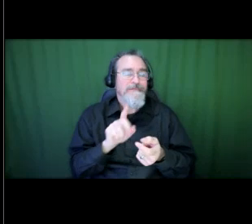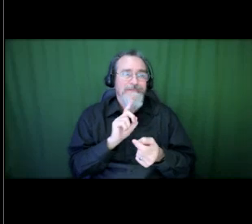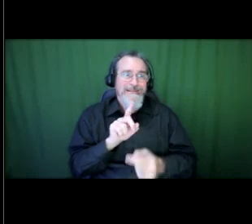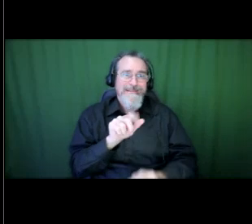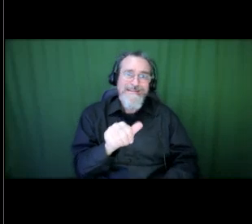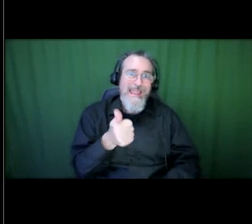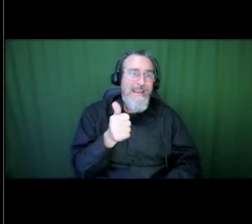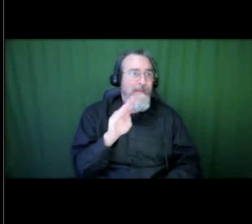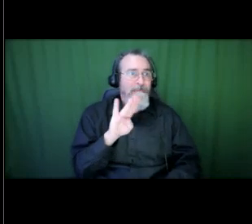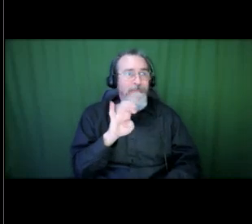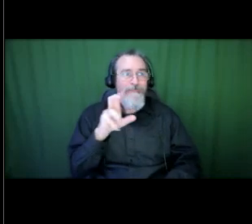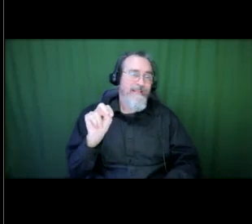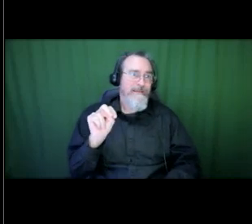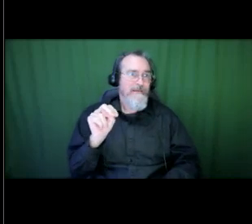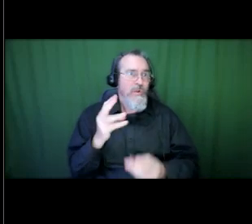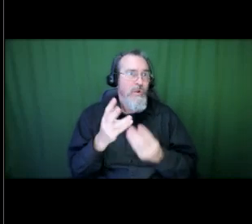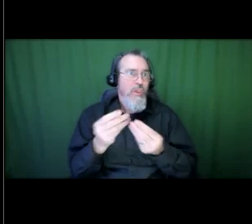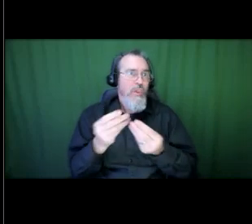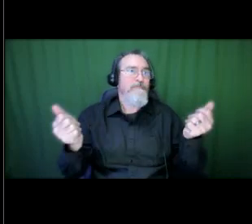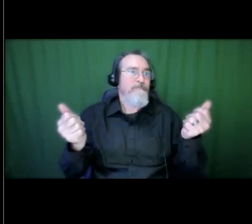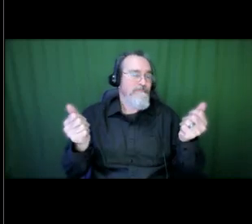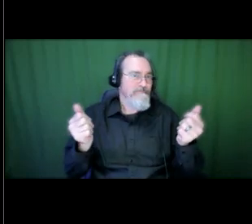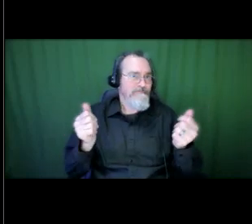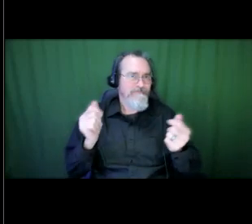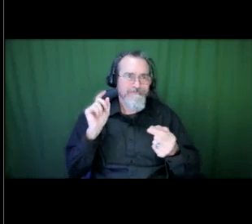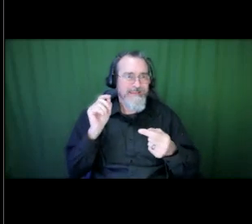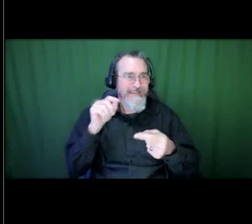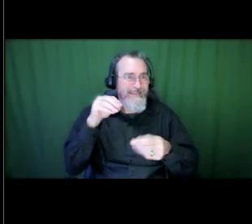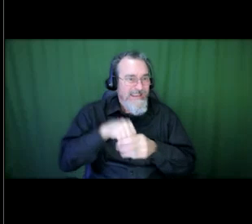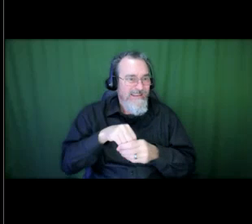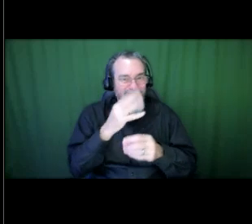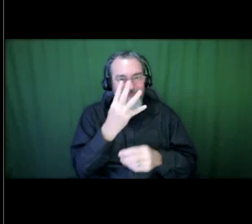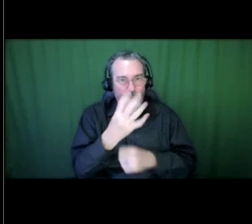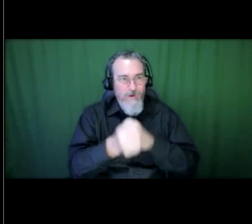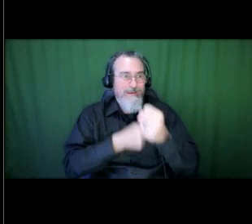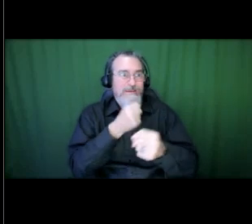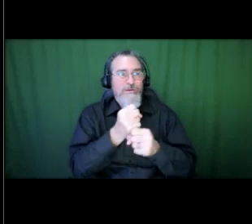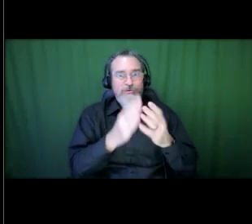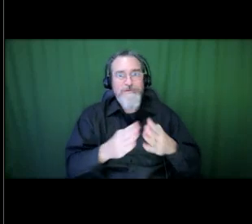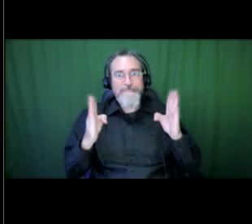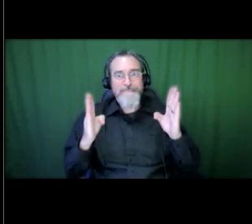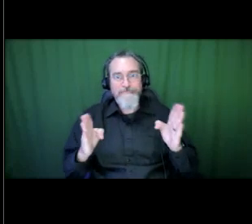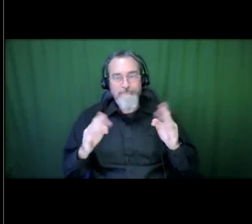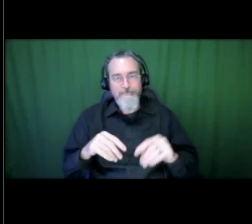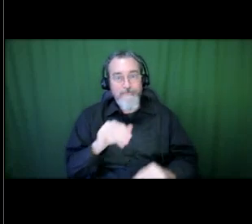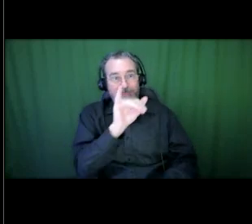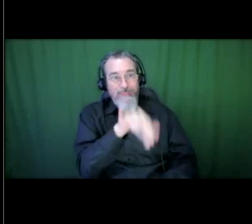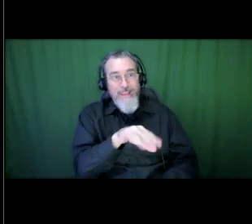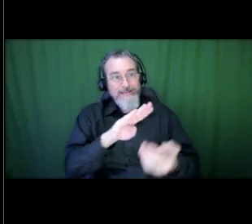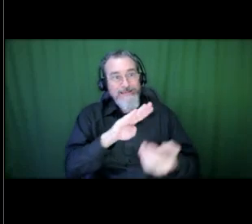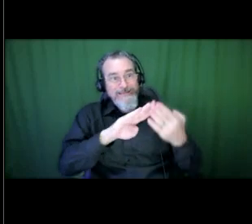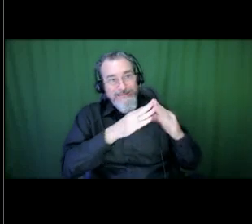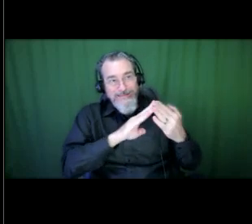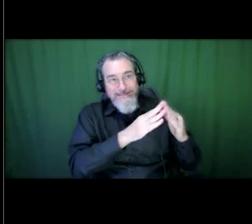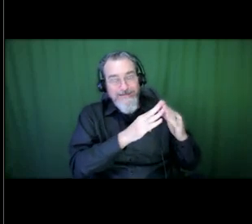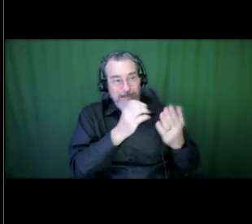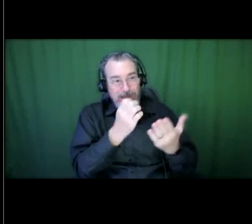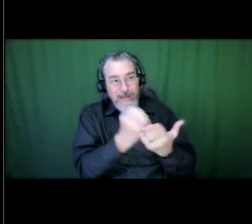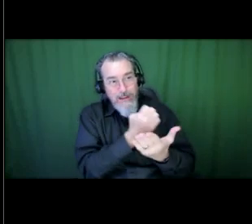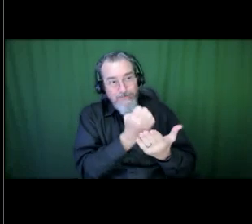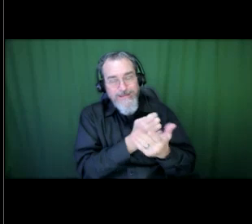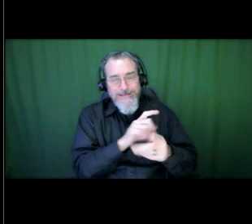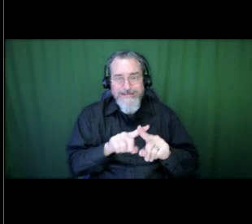crabs disappearing from the Bering Sea over a span of 4 years. With the city's economy dependent about